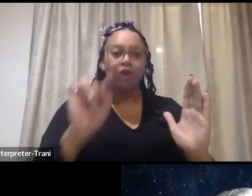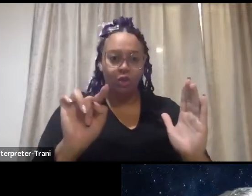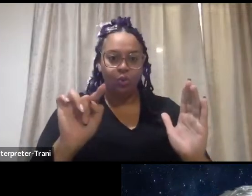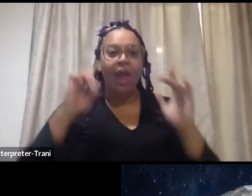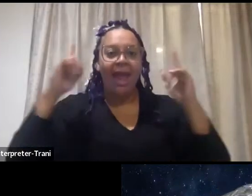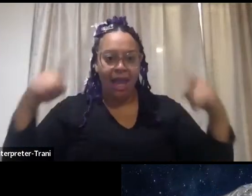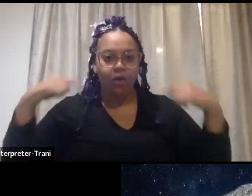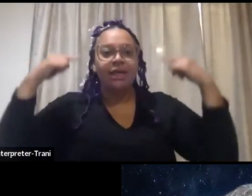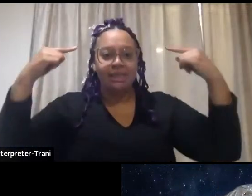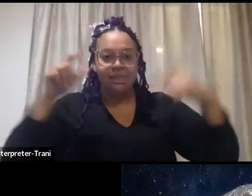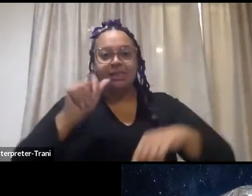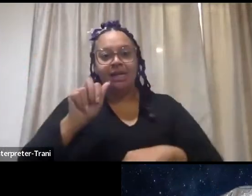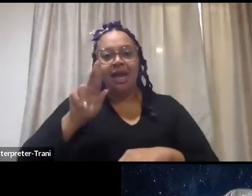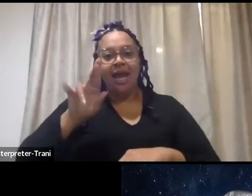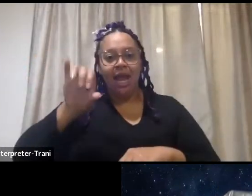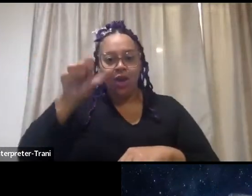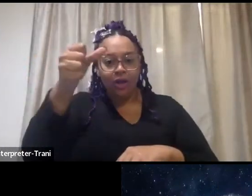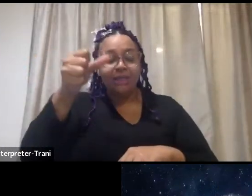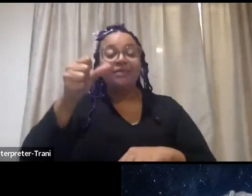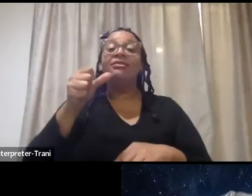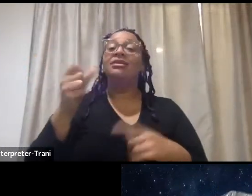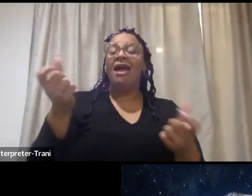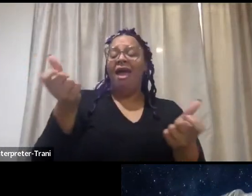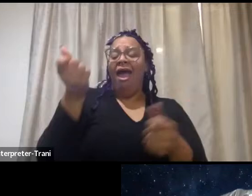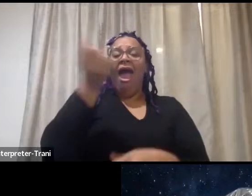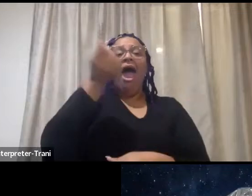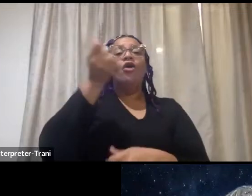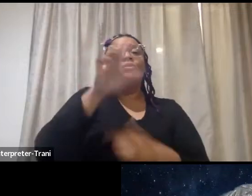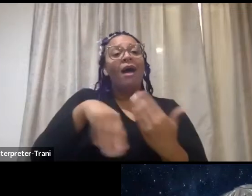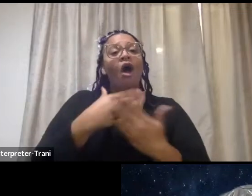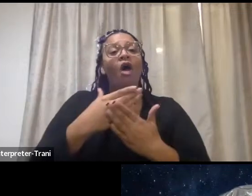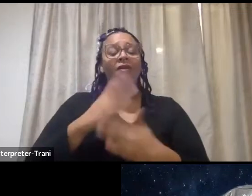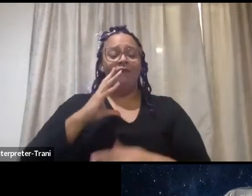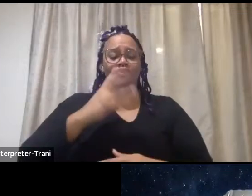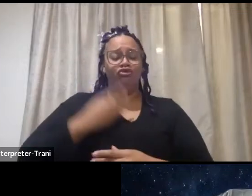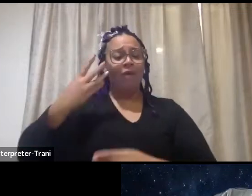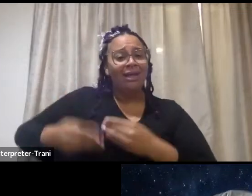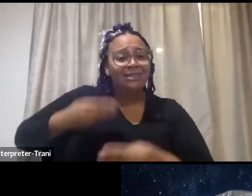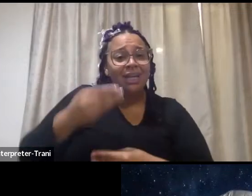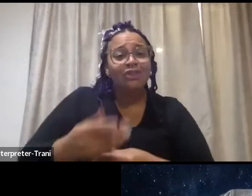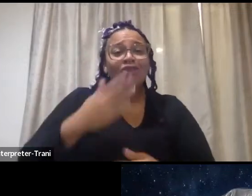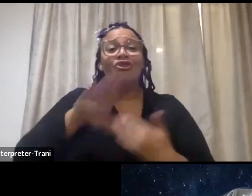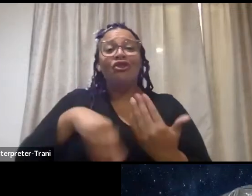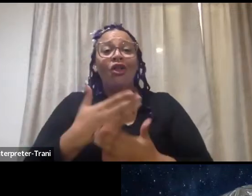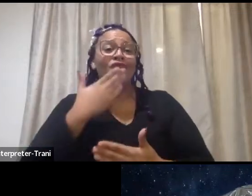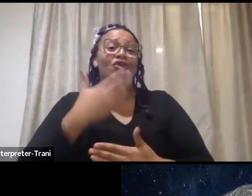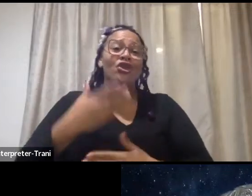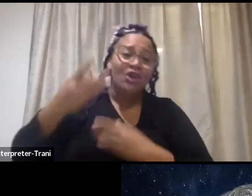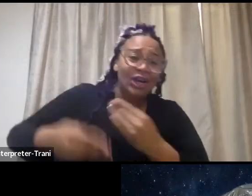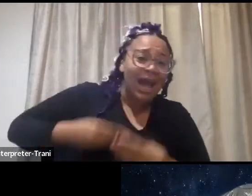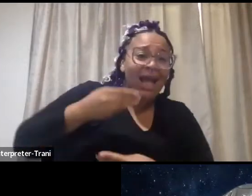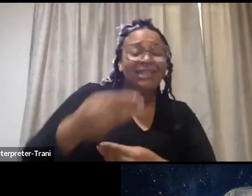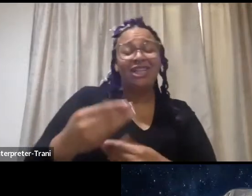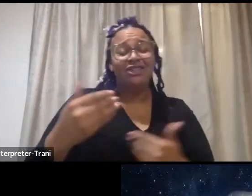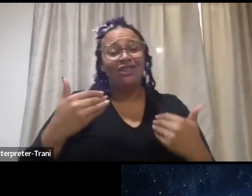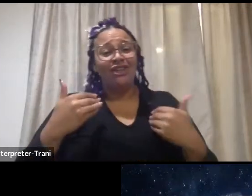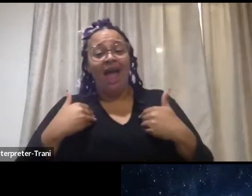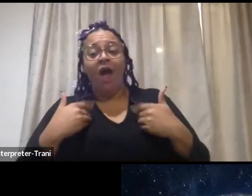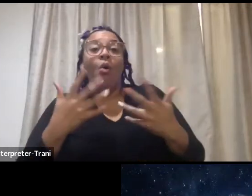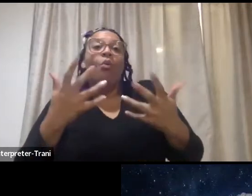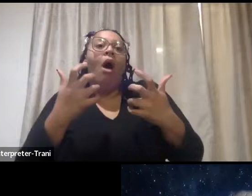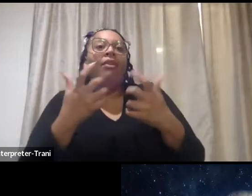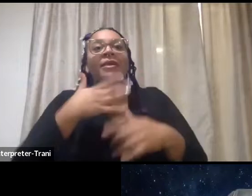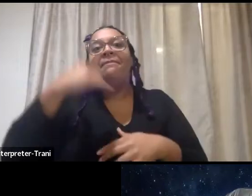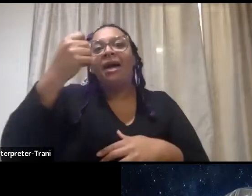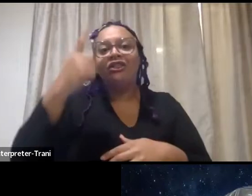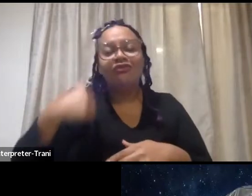Aries, held by all those ancestors that we called in earlier, all those good ancestors who have our best interest in mind, who want to walk by